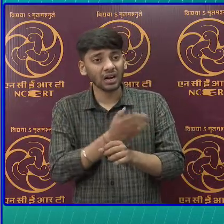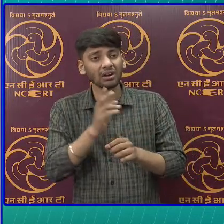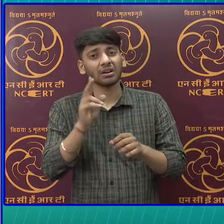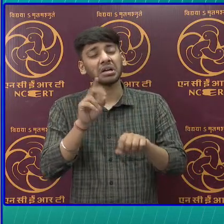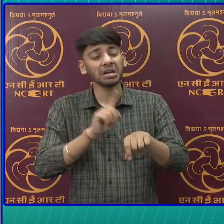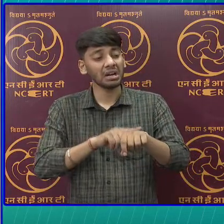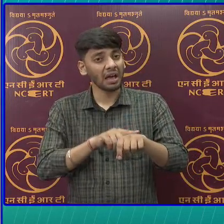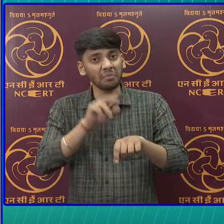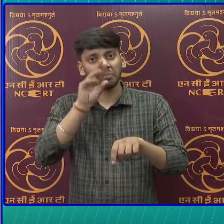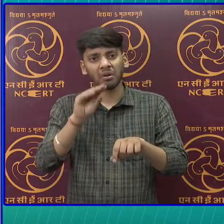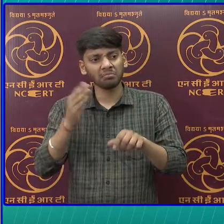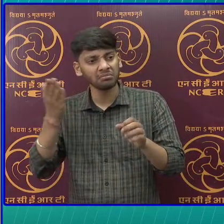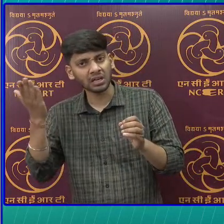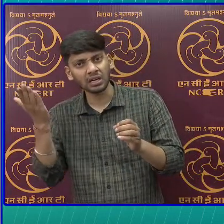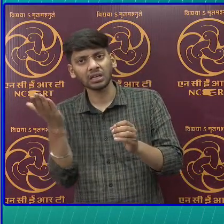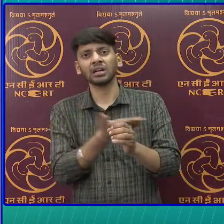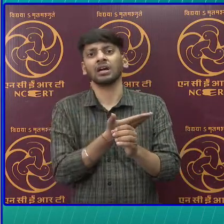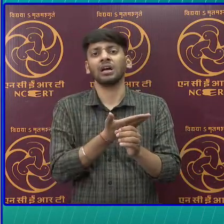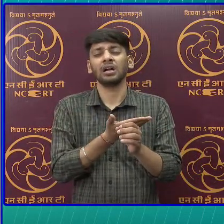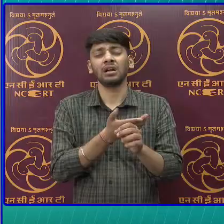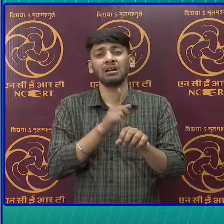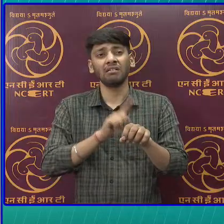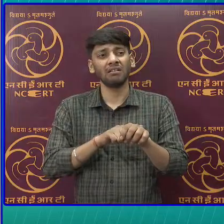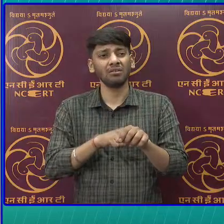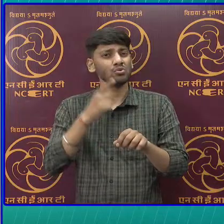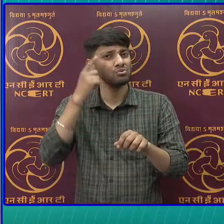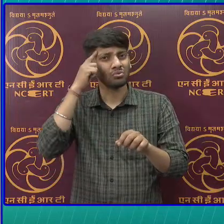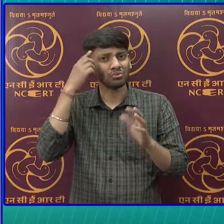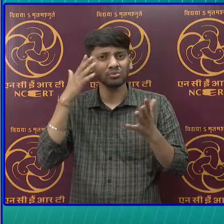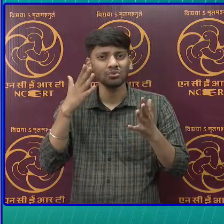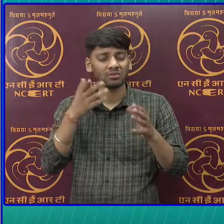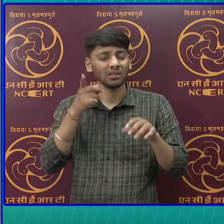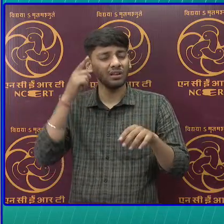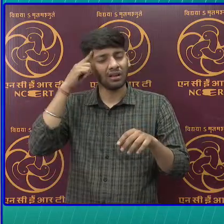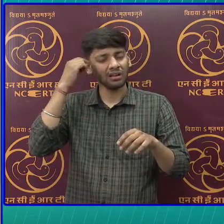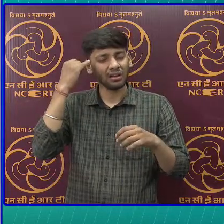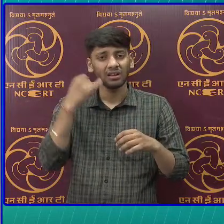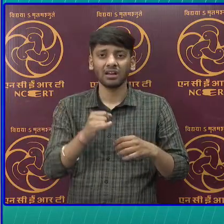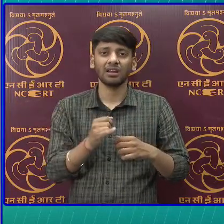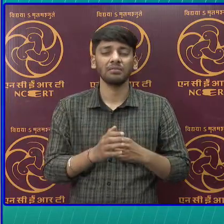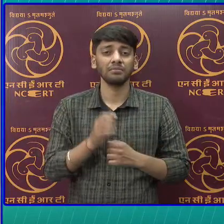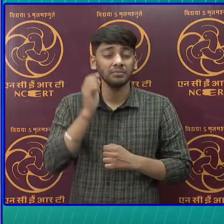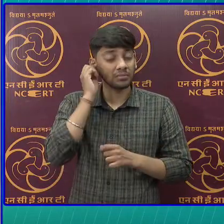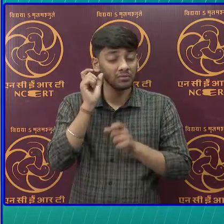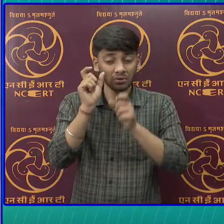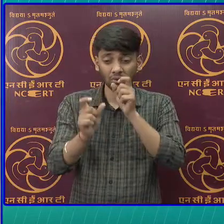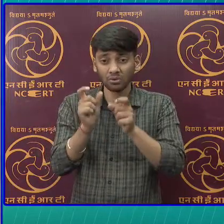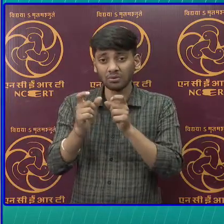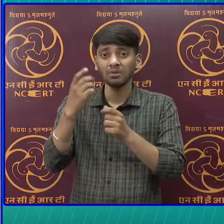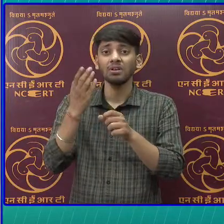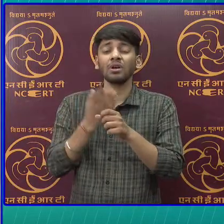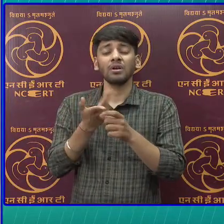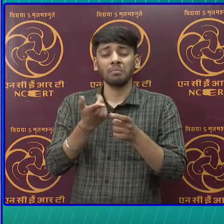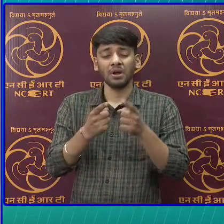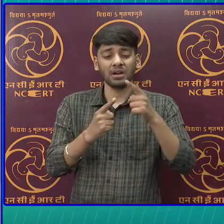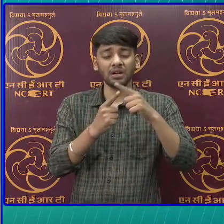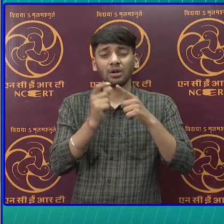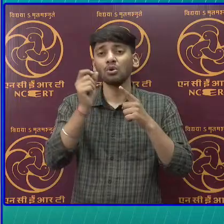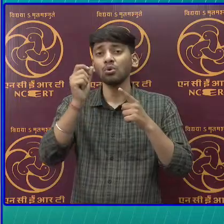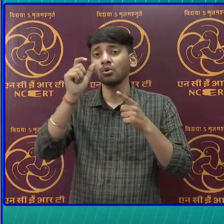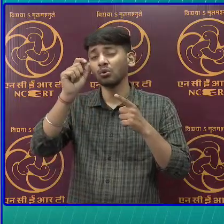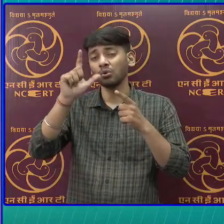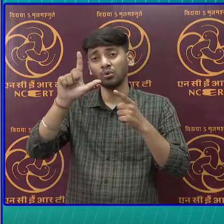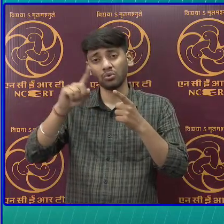a long time to cut a tree. Exactly. Right? Nowadays we have so many tools, and Exactly. using those tools we just kill